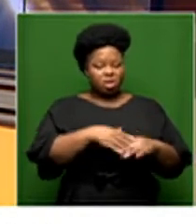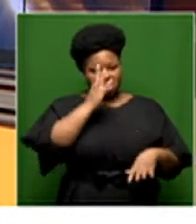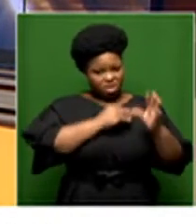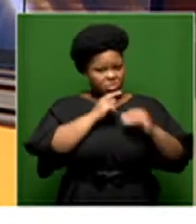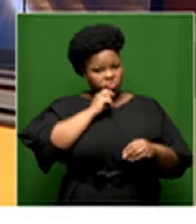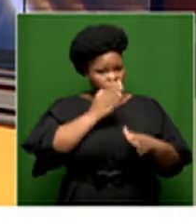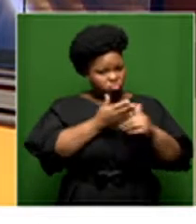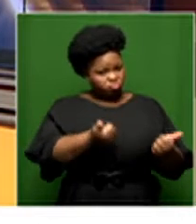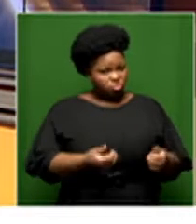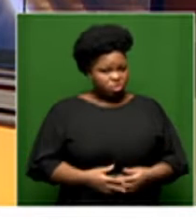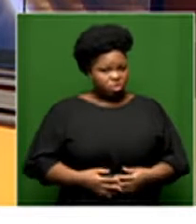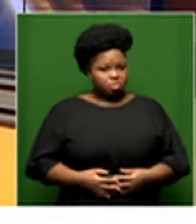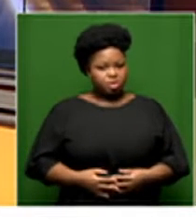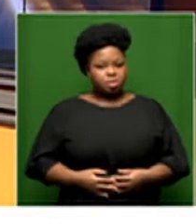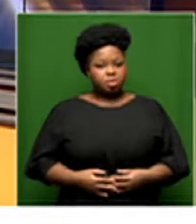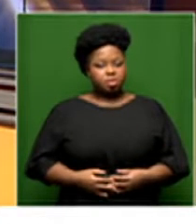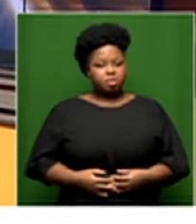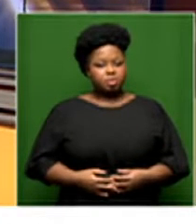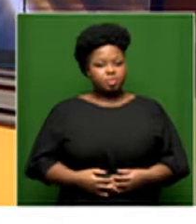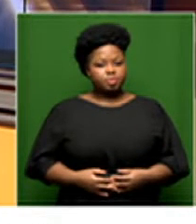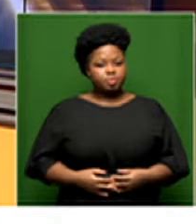that effective?